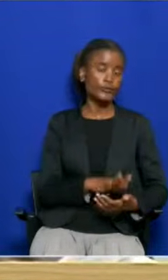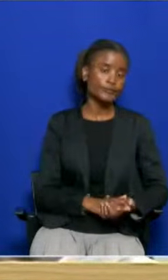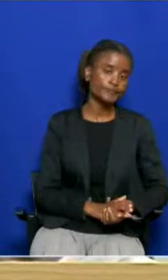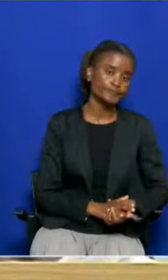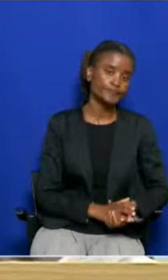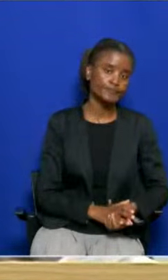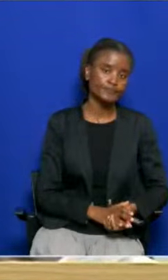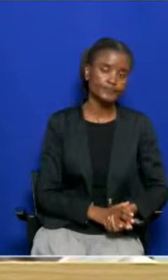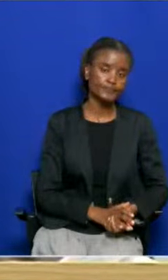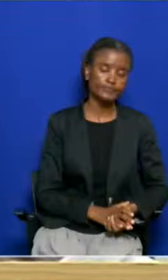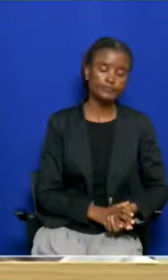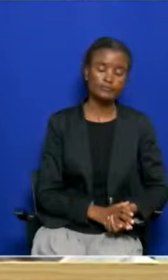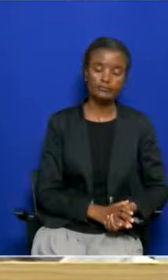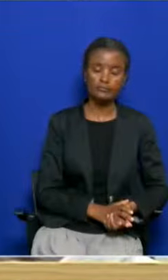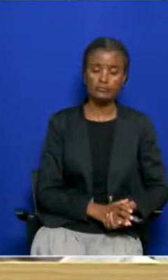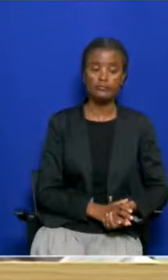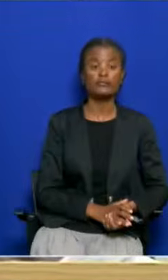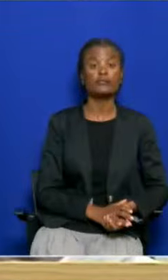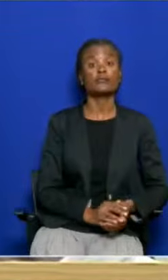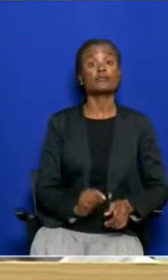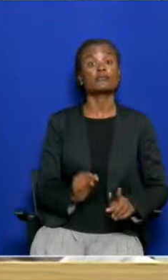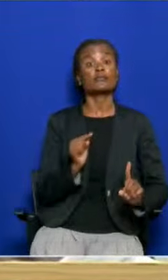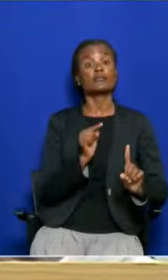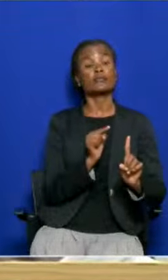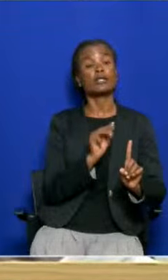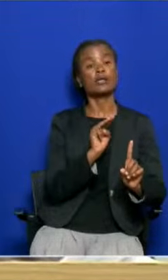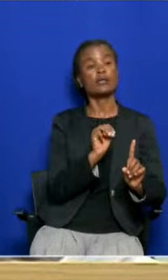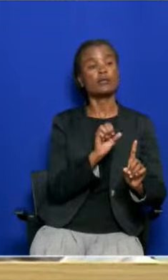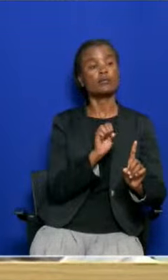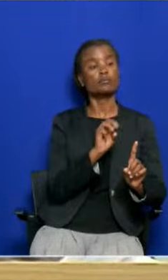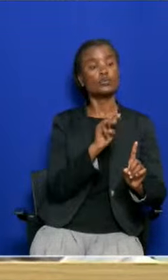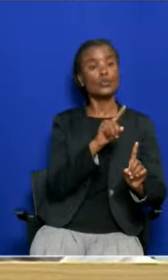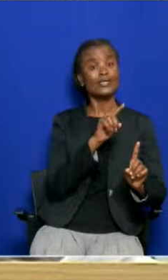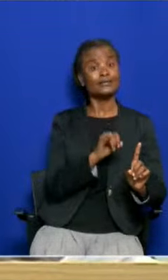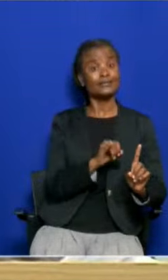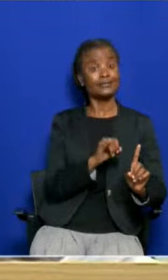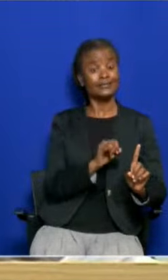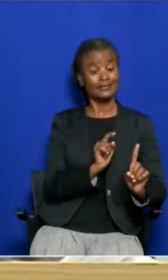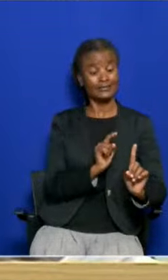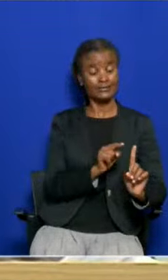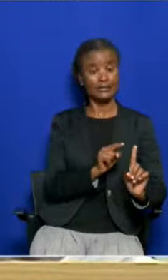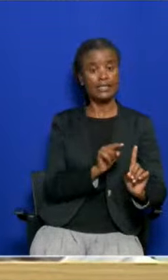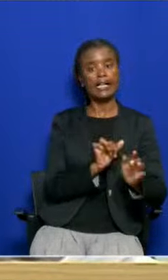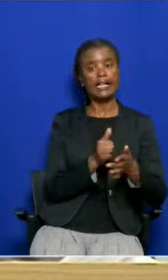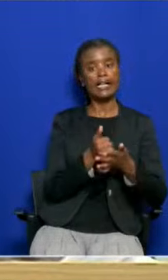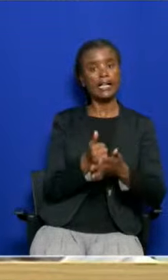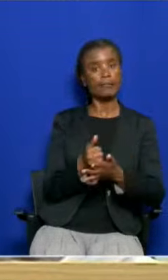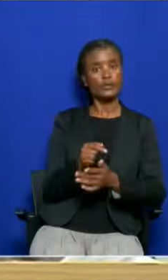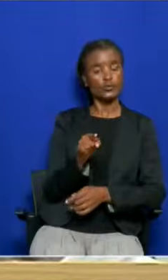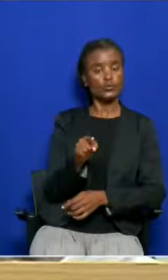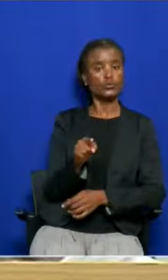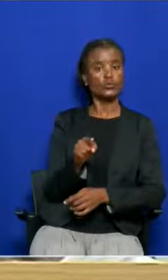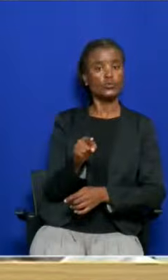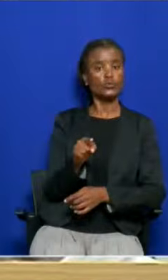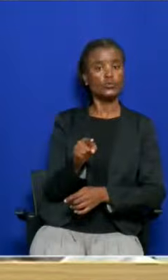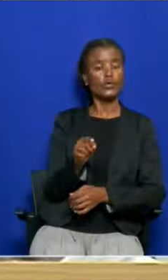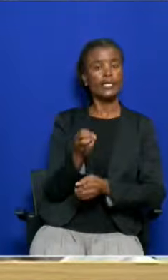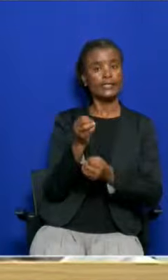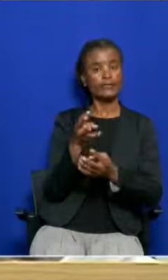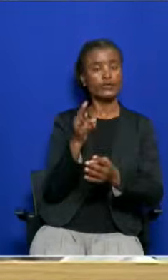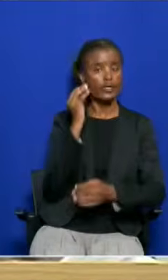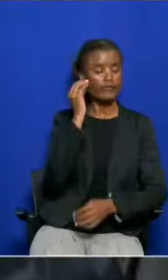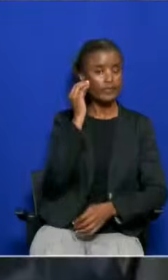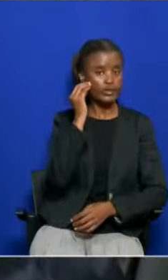So Mr. Mkhwanazi was helping you with information in